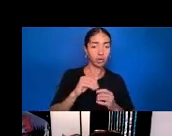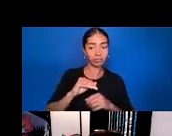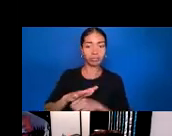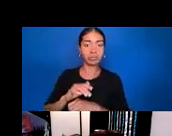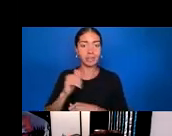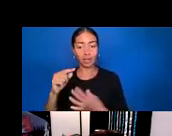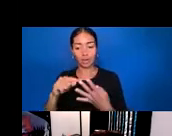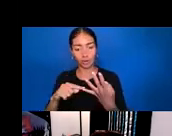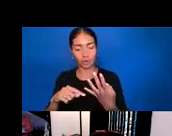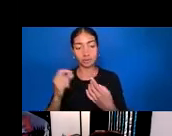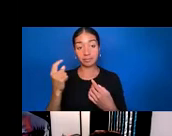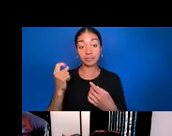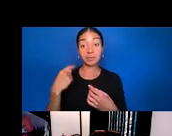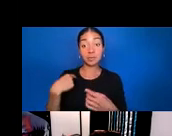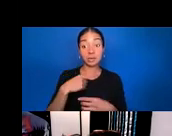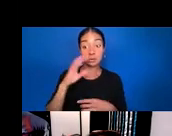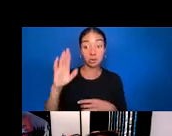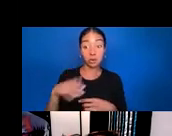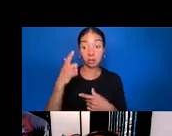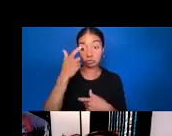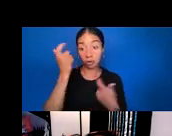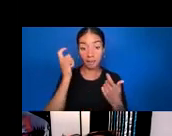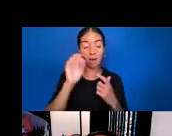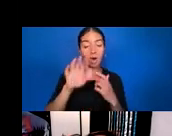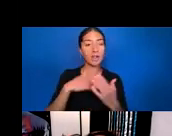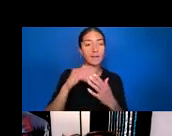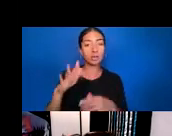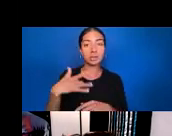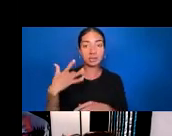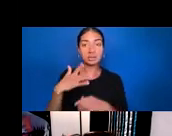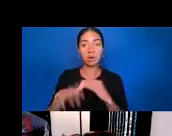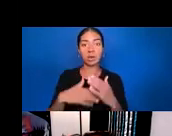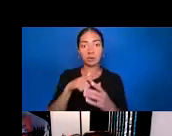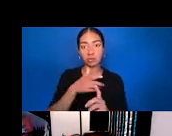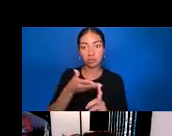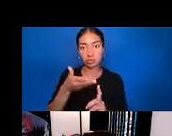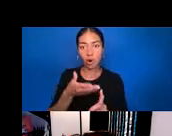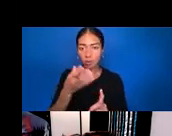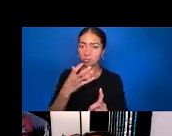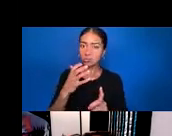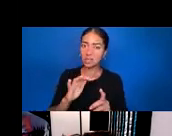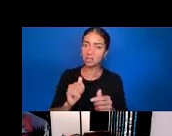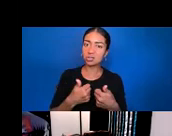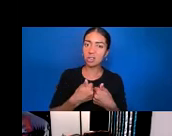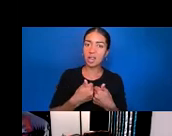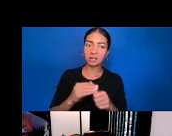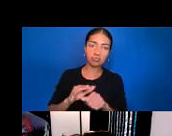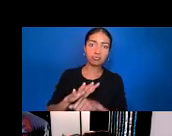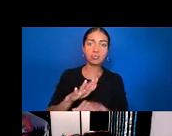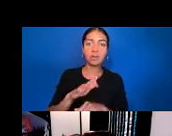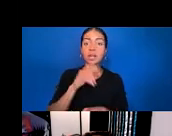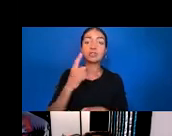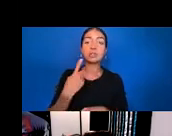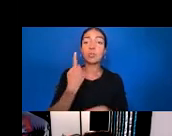of trauma, all of your senses, all of who you are is challenged. It isn't just one part of